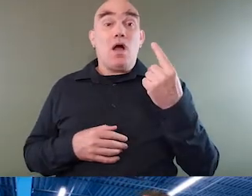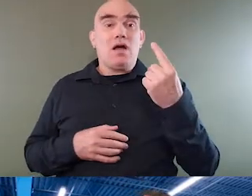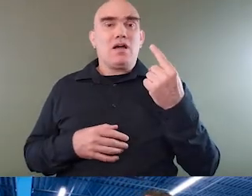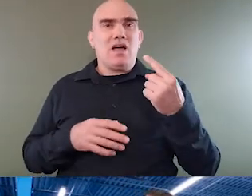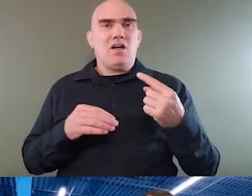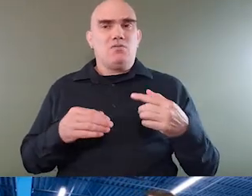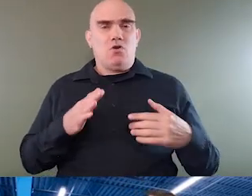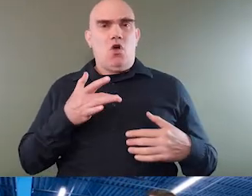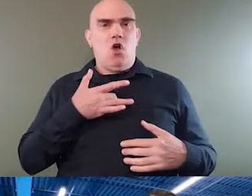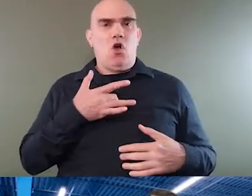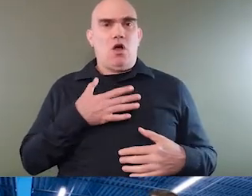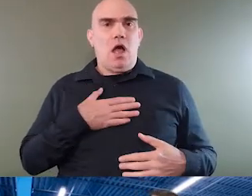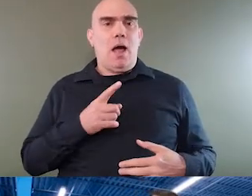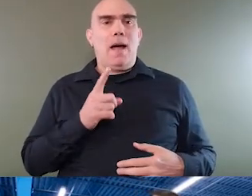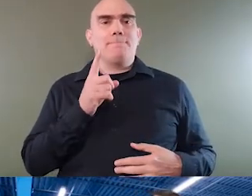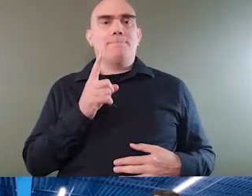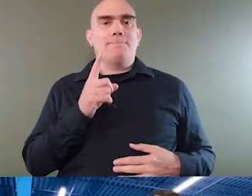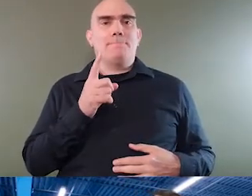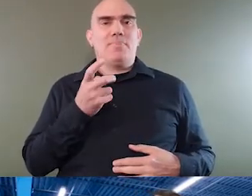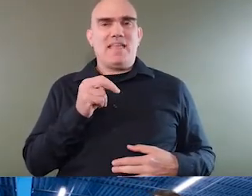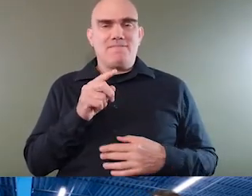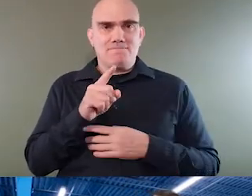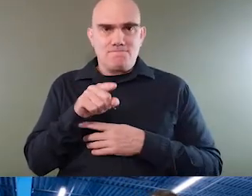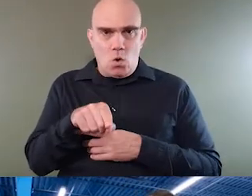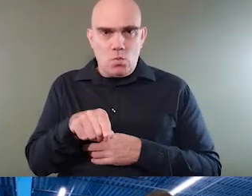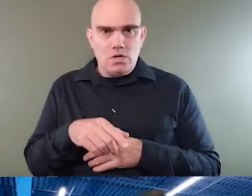up and then forward.